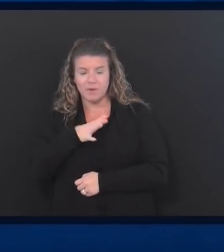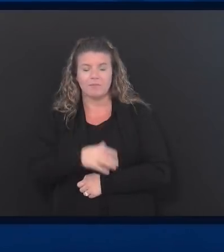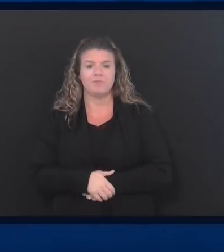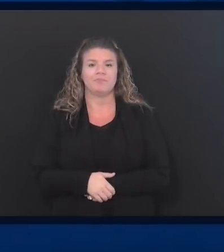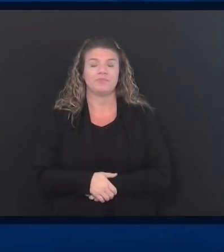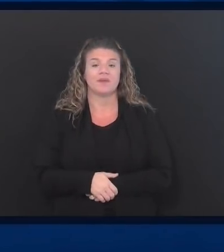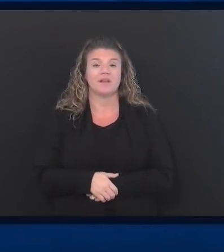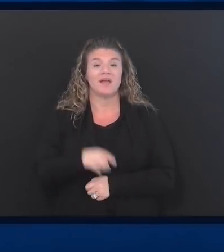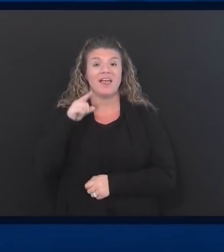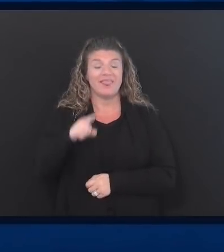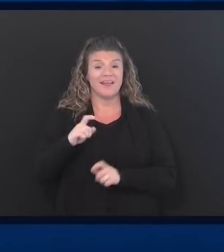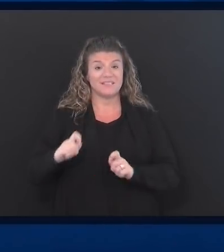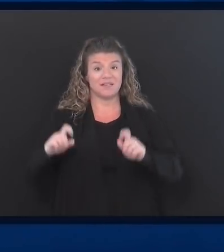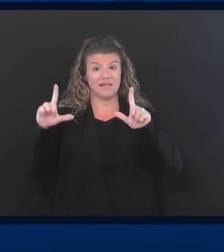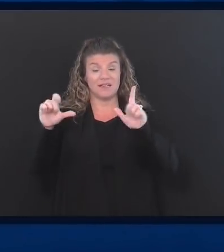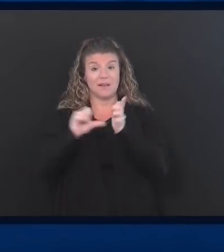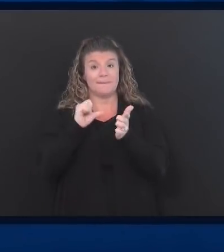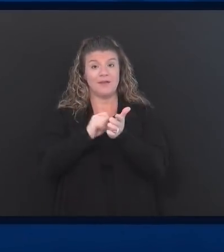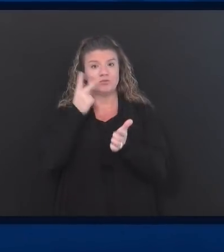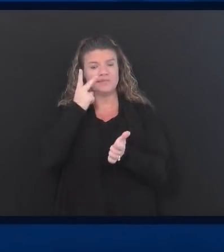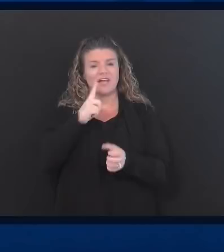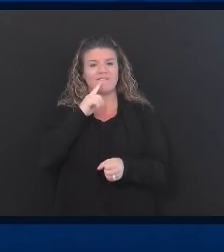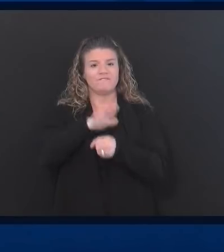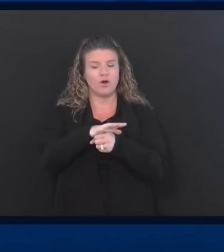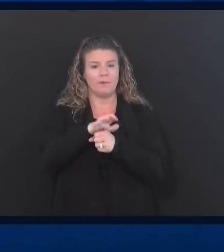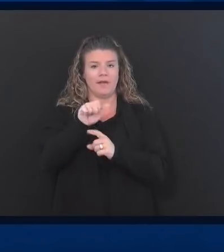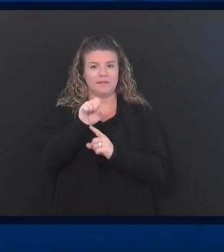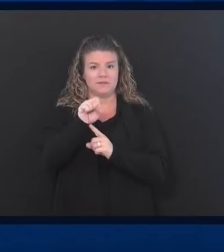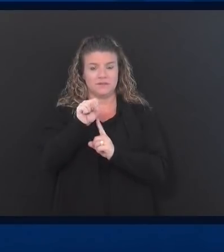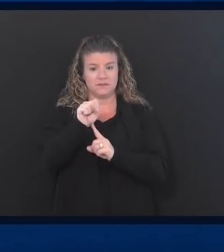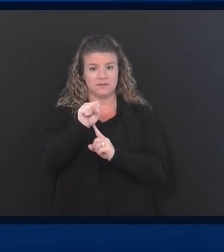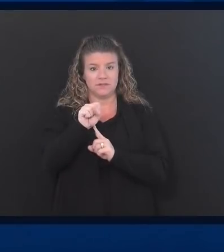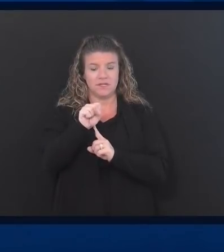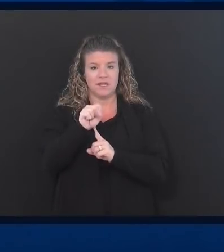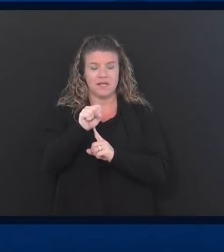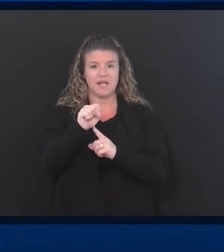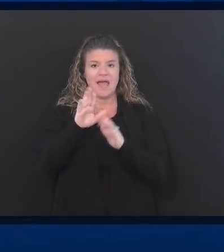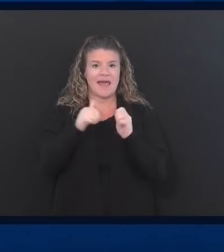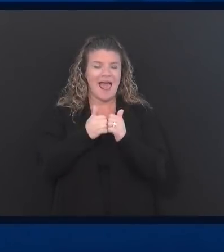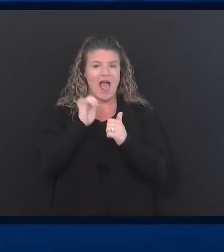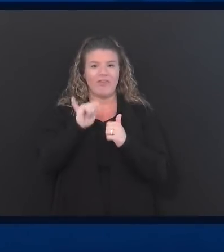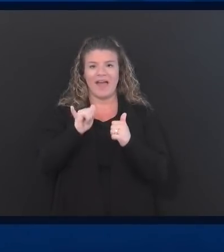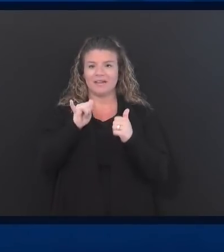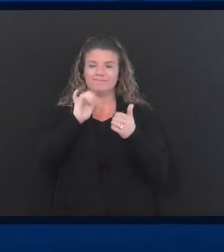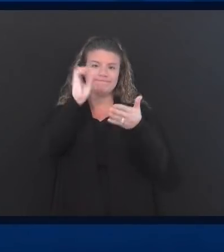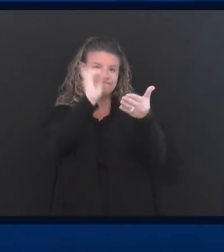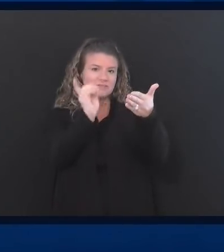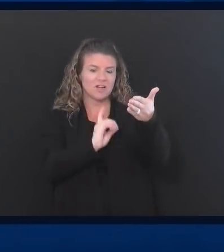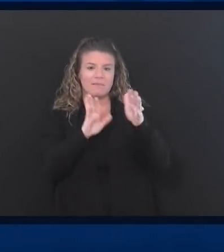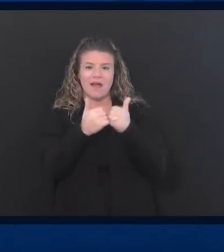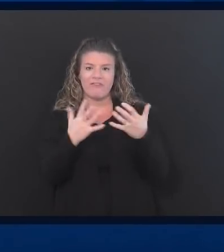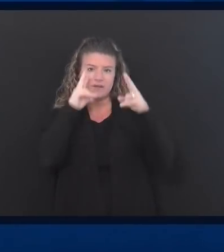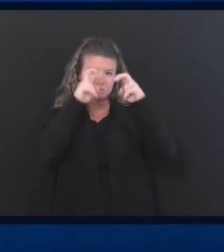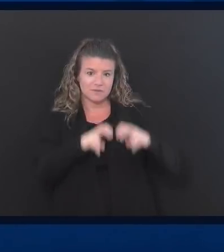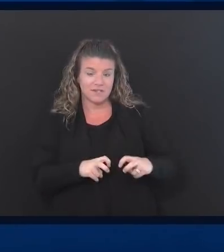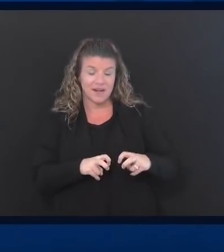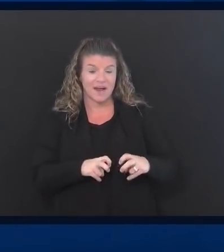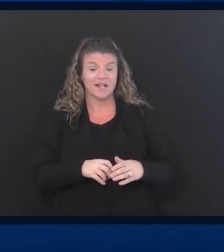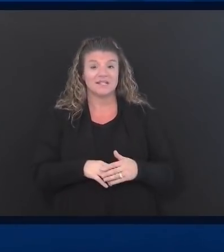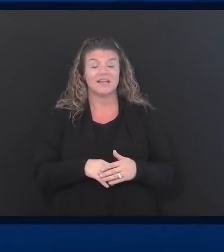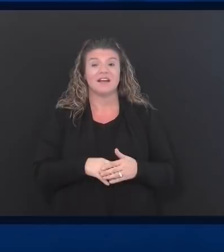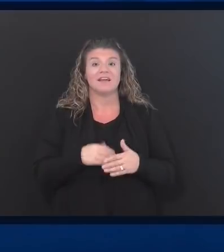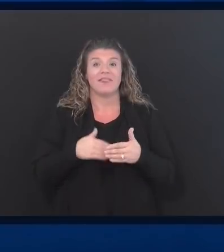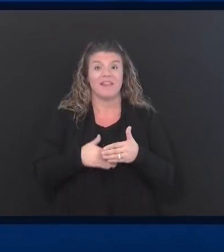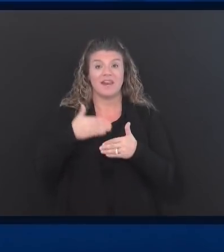is the page that looks at our confirmed cases and what the demographics of those are. If we go to the next